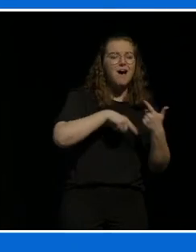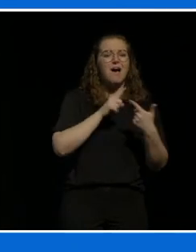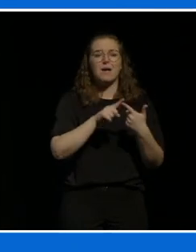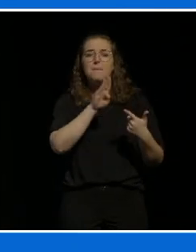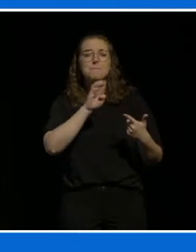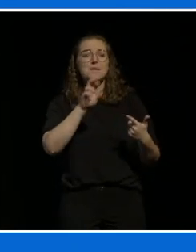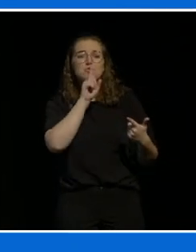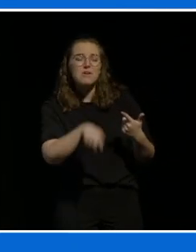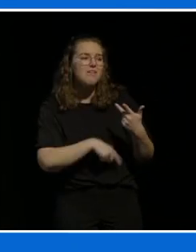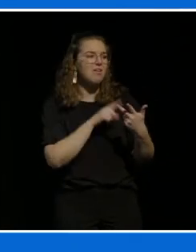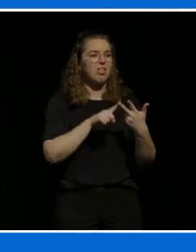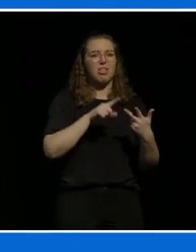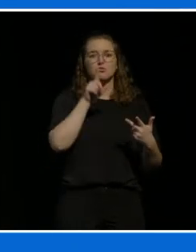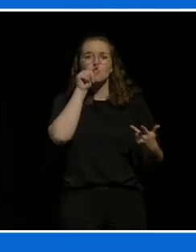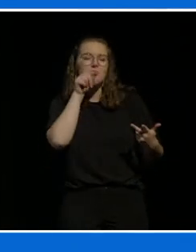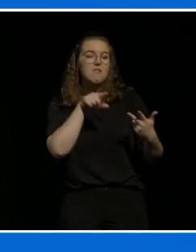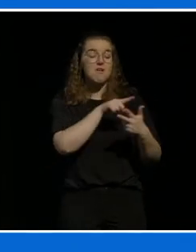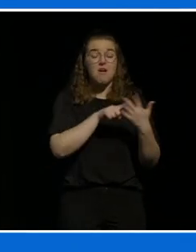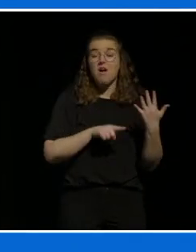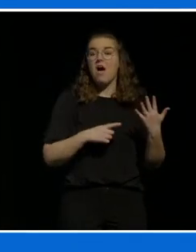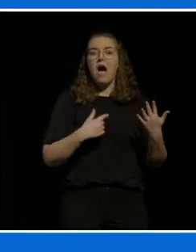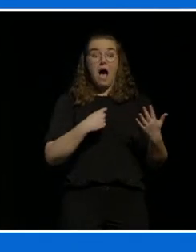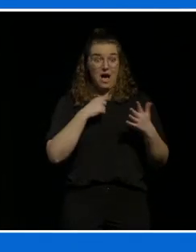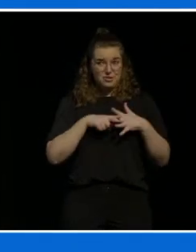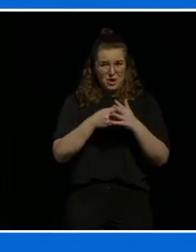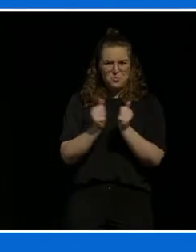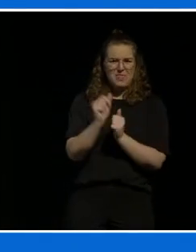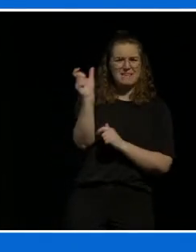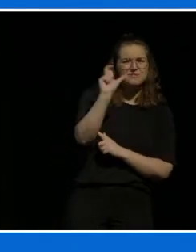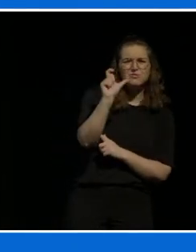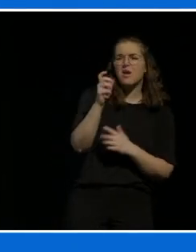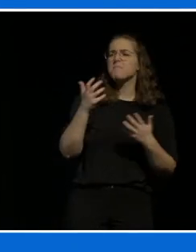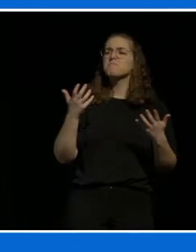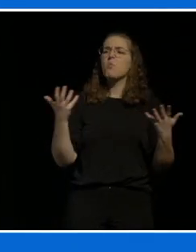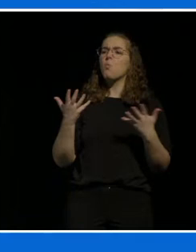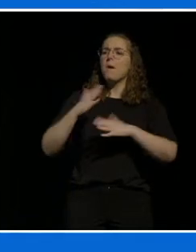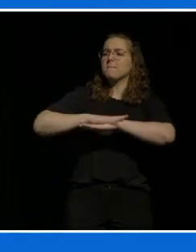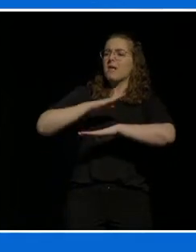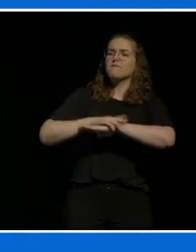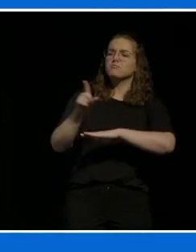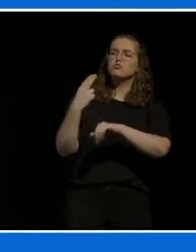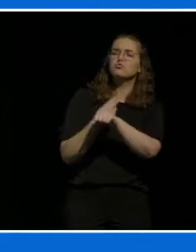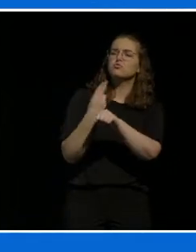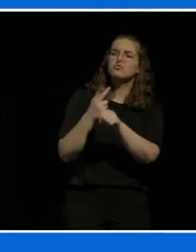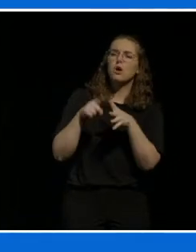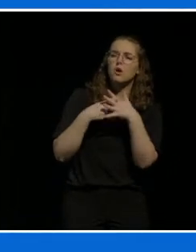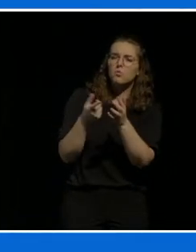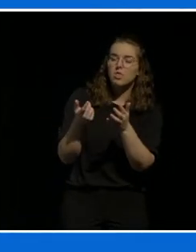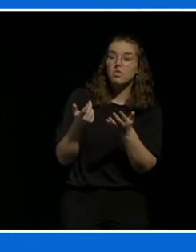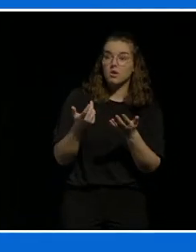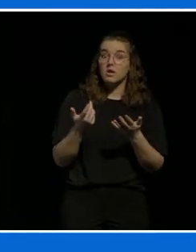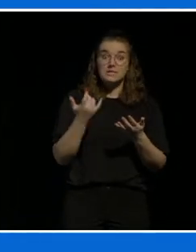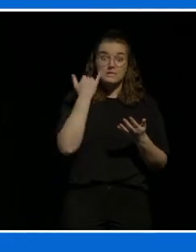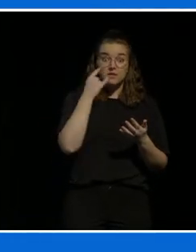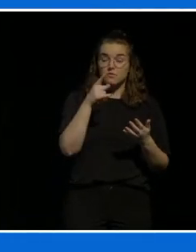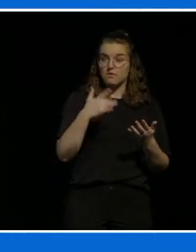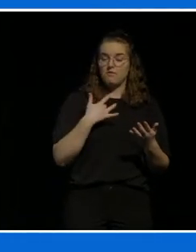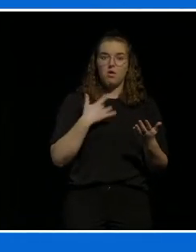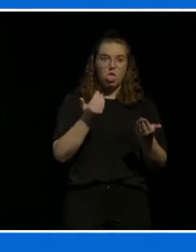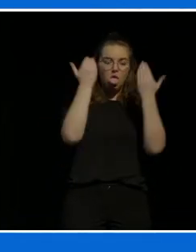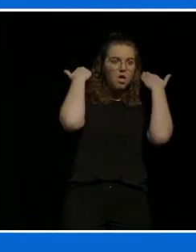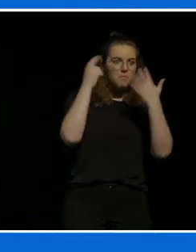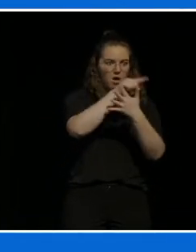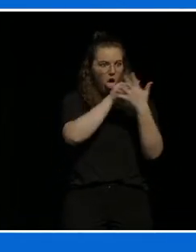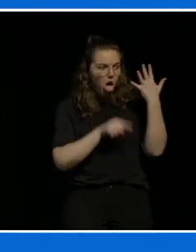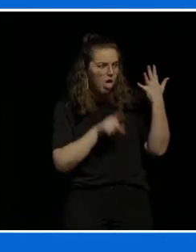Twitter. I know that I started with Instagram, but what platforms did you all start with and own? Because it can be very overwhelming when you feel like you need to be everywhere,